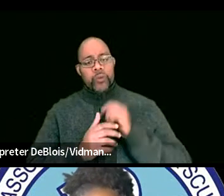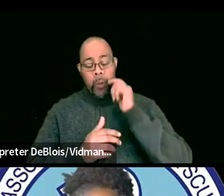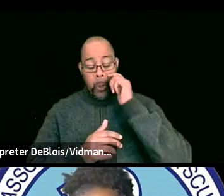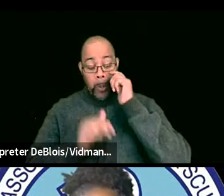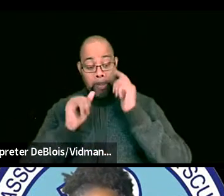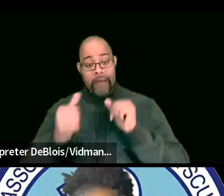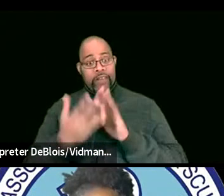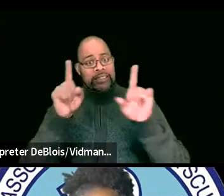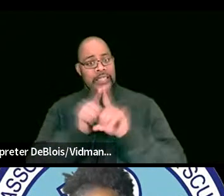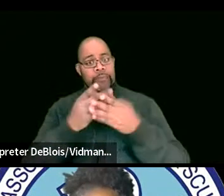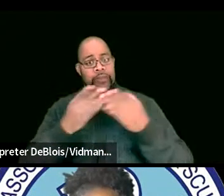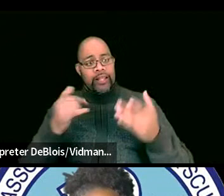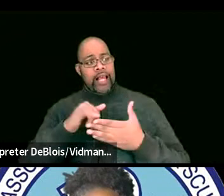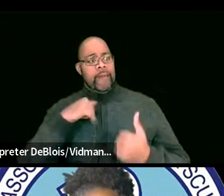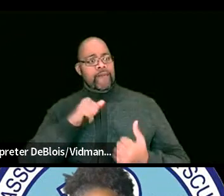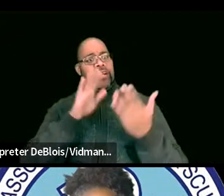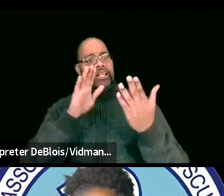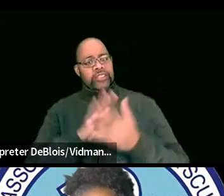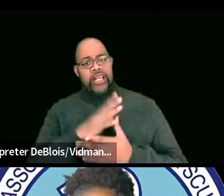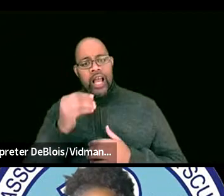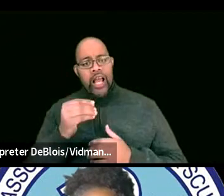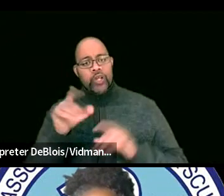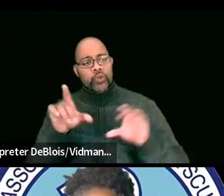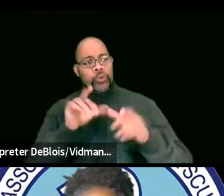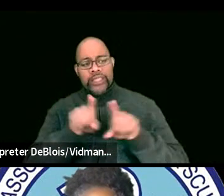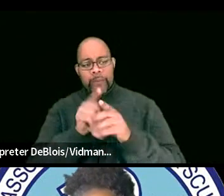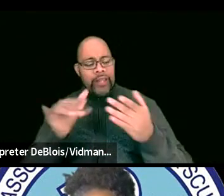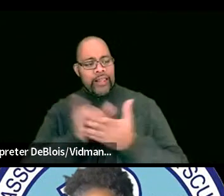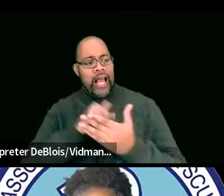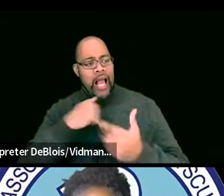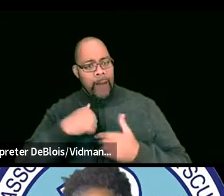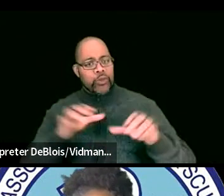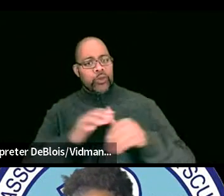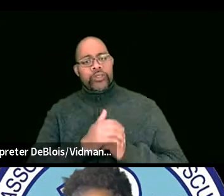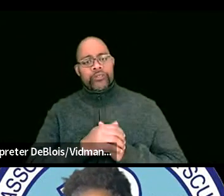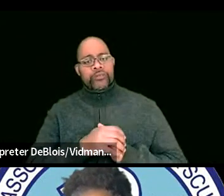are facing the same things that I'm facing and doing the same things that I'm doing.